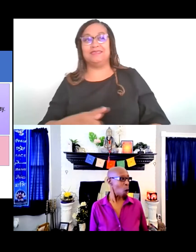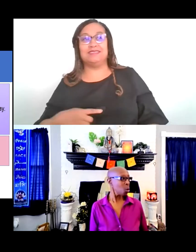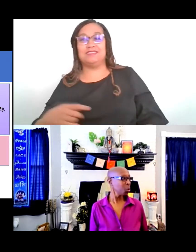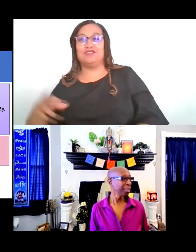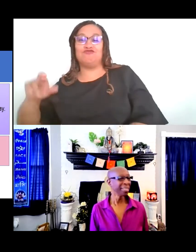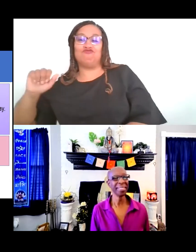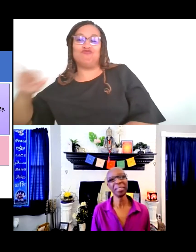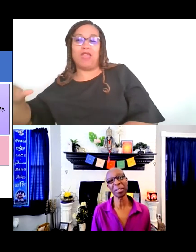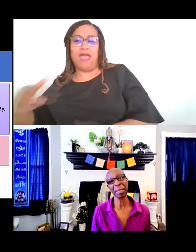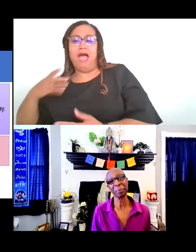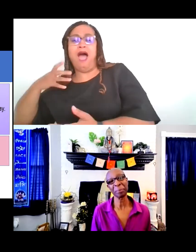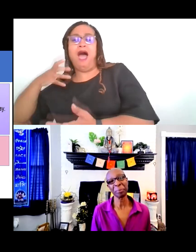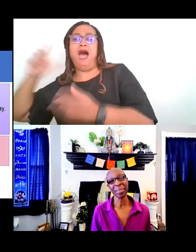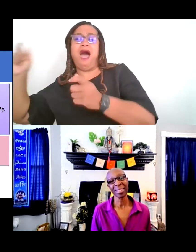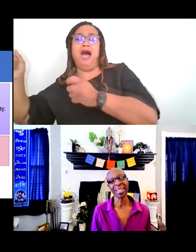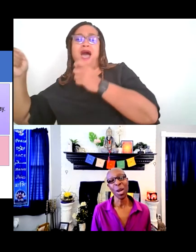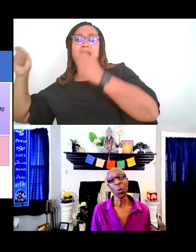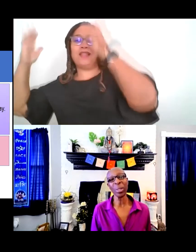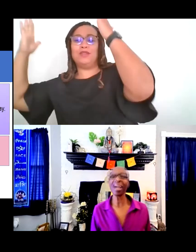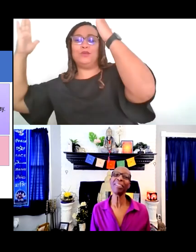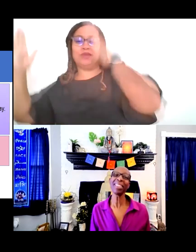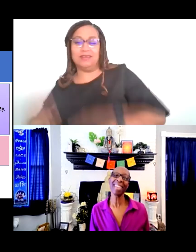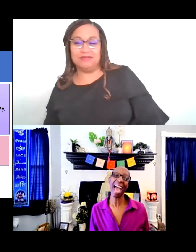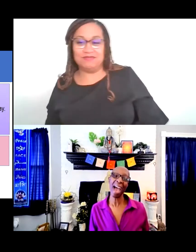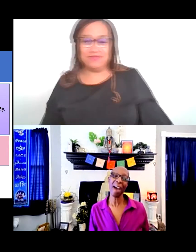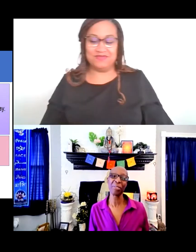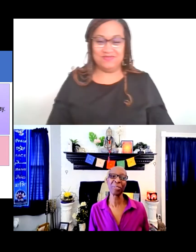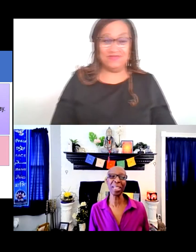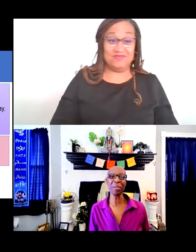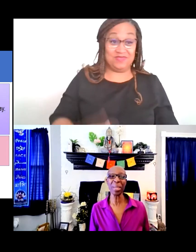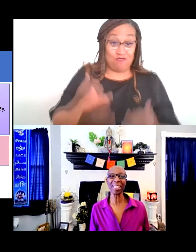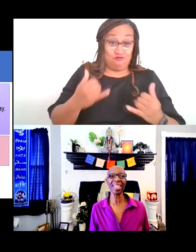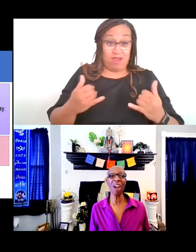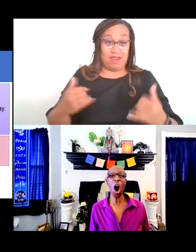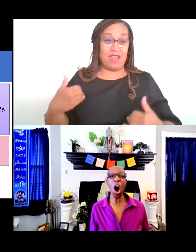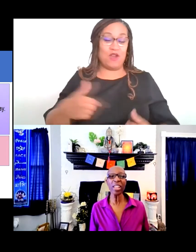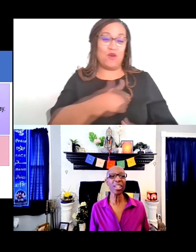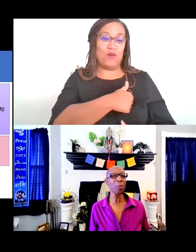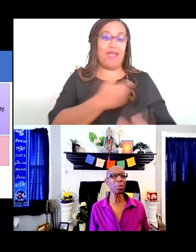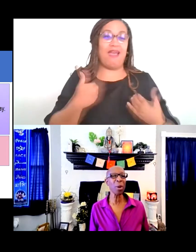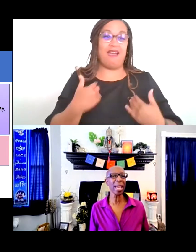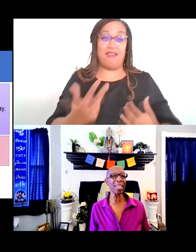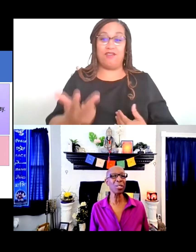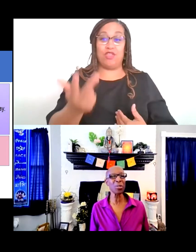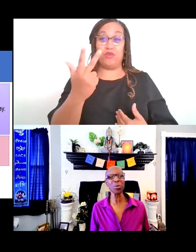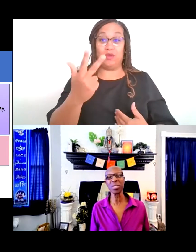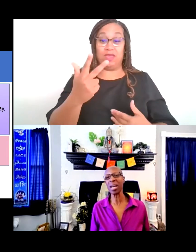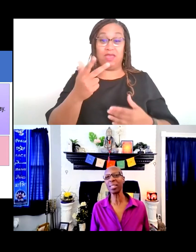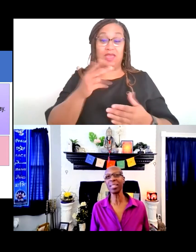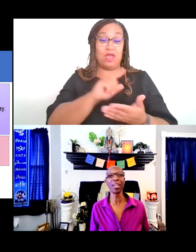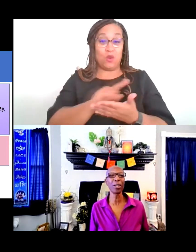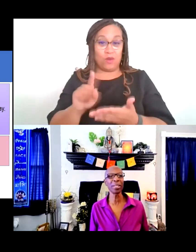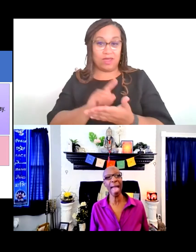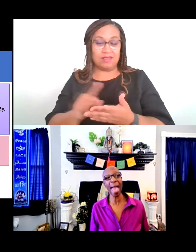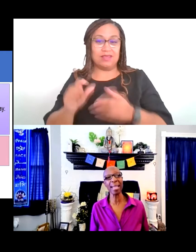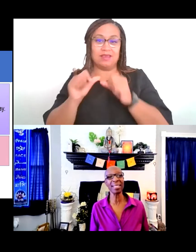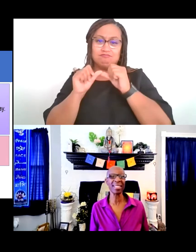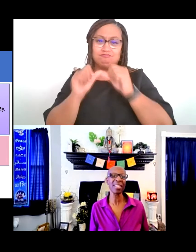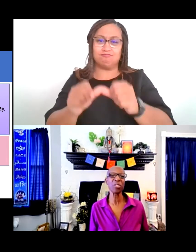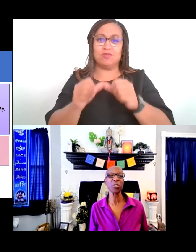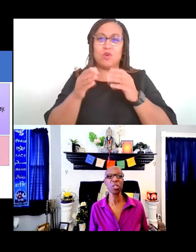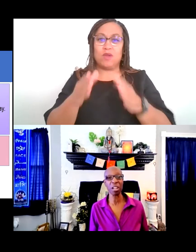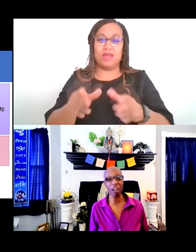Hallelujah. Woo! Okay. We currently have 3 weekly ongoing ways to study, learn,